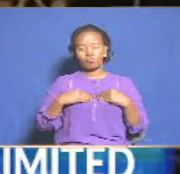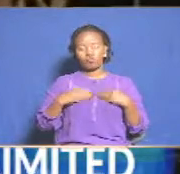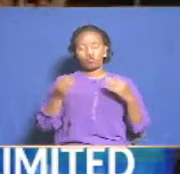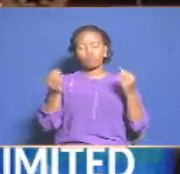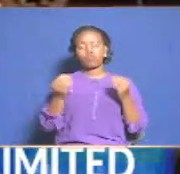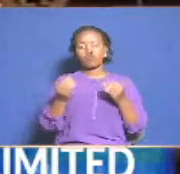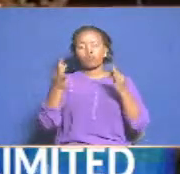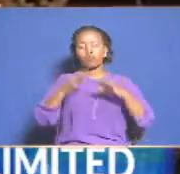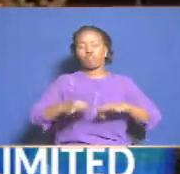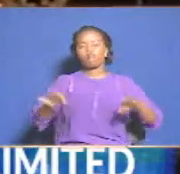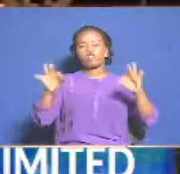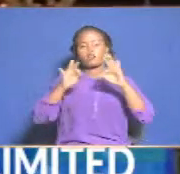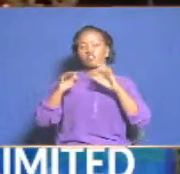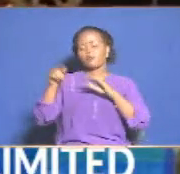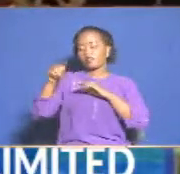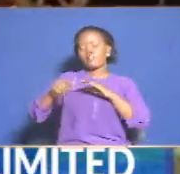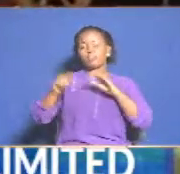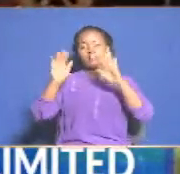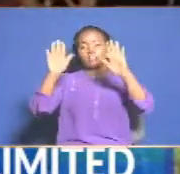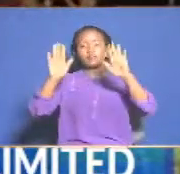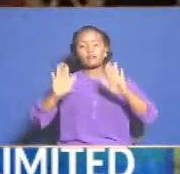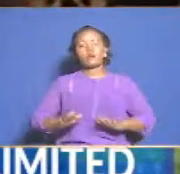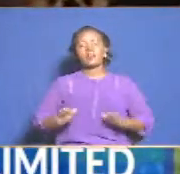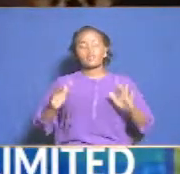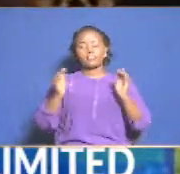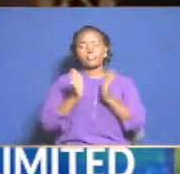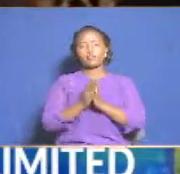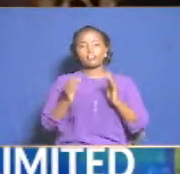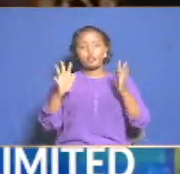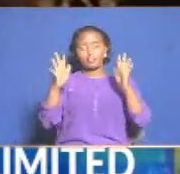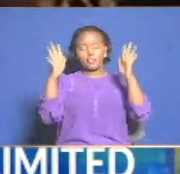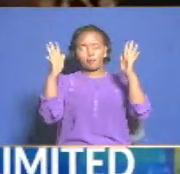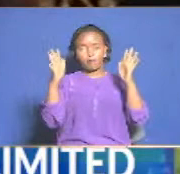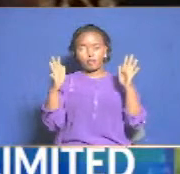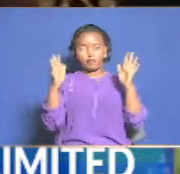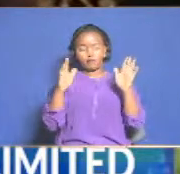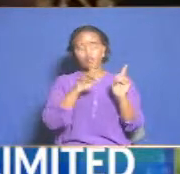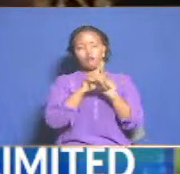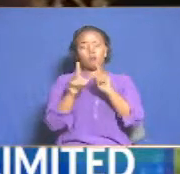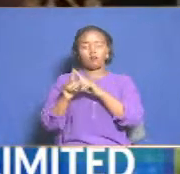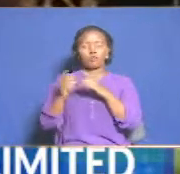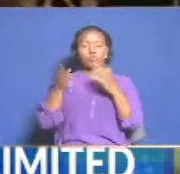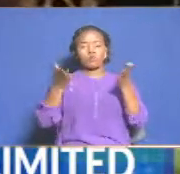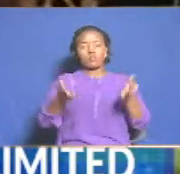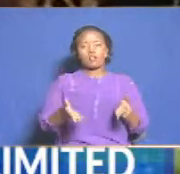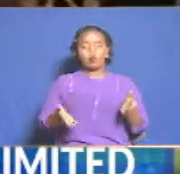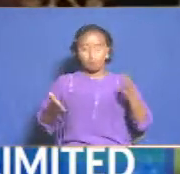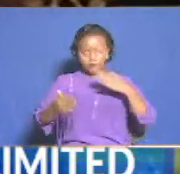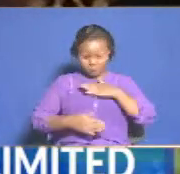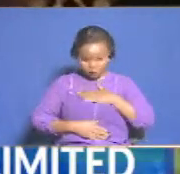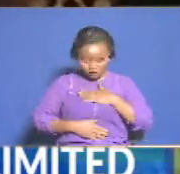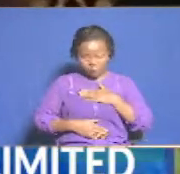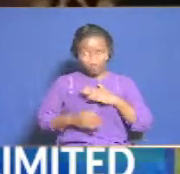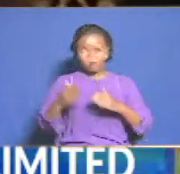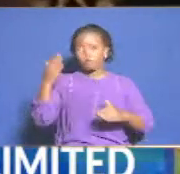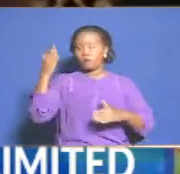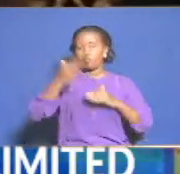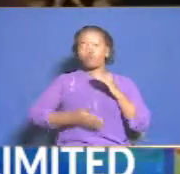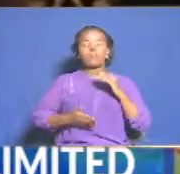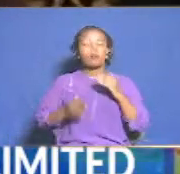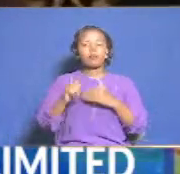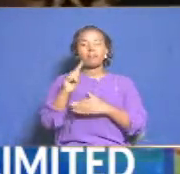officiate this very important ceremonies. And therefore, Your Excellencies, we have come to the end of the first